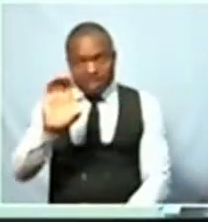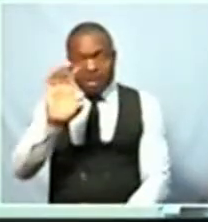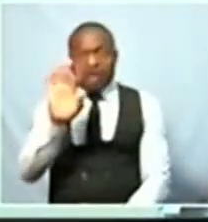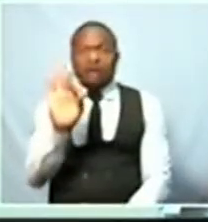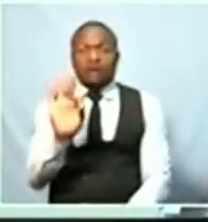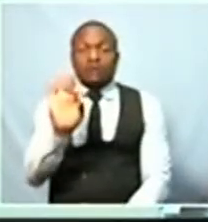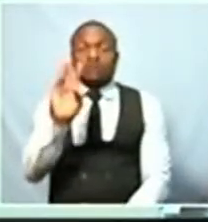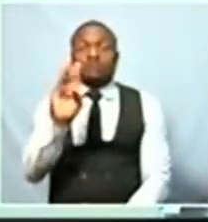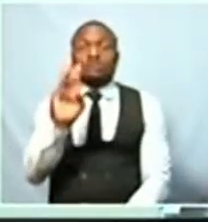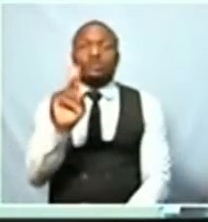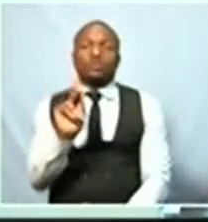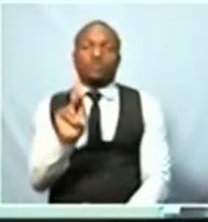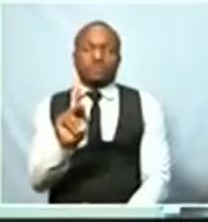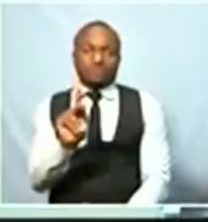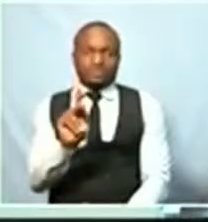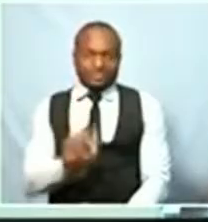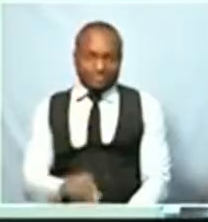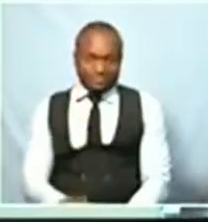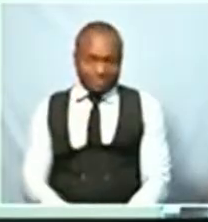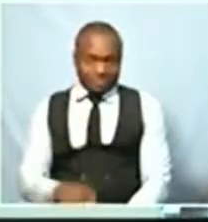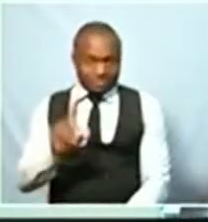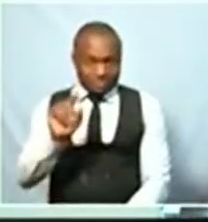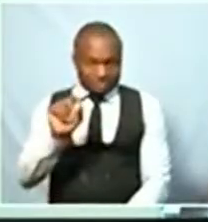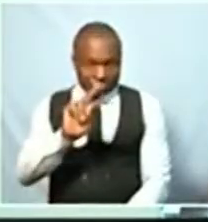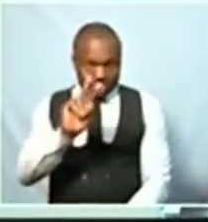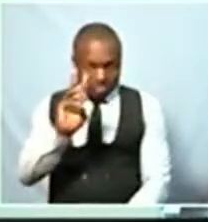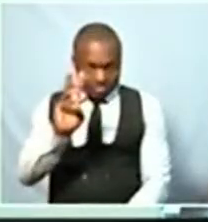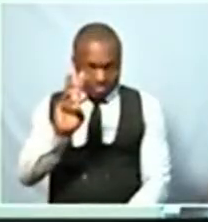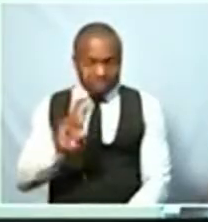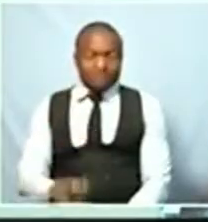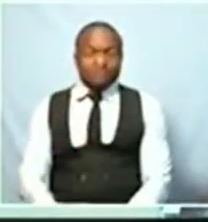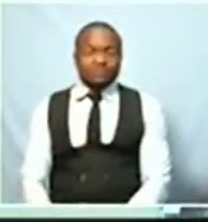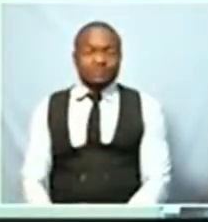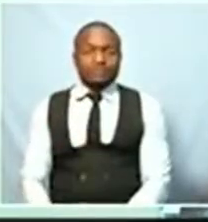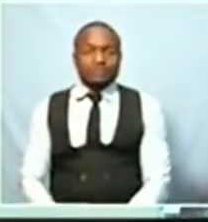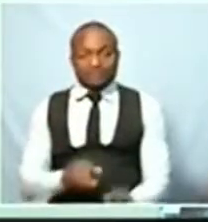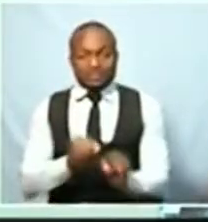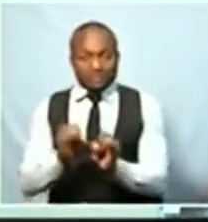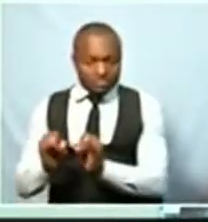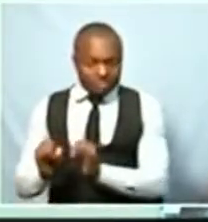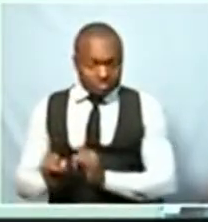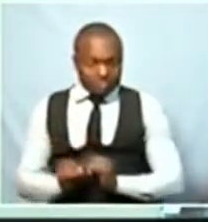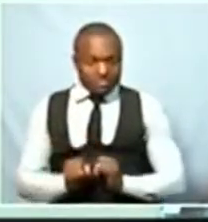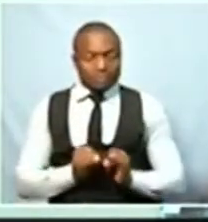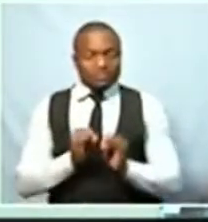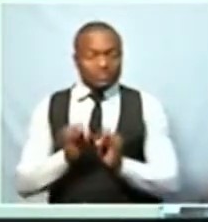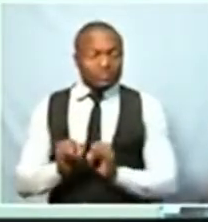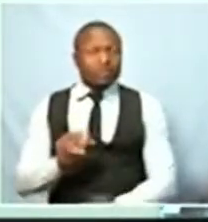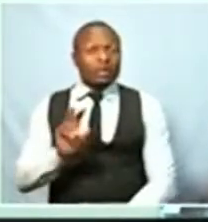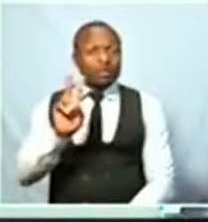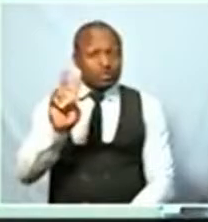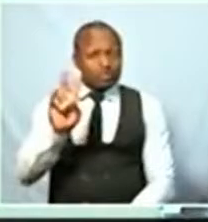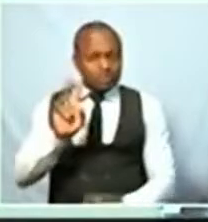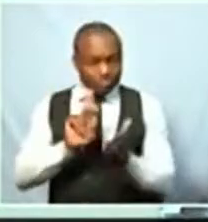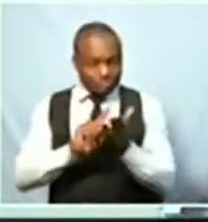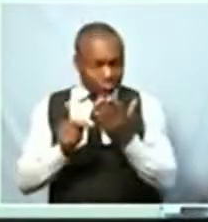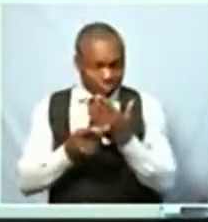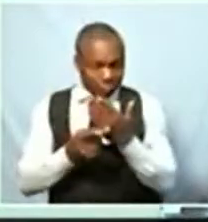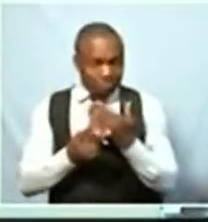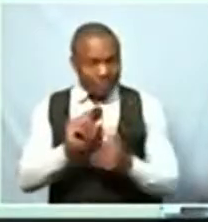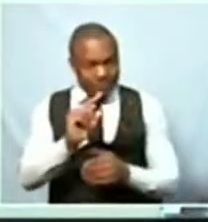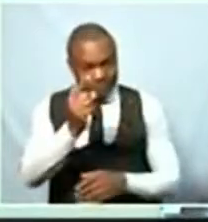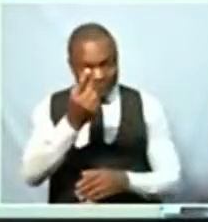248,119,696 kwacha in 2026 for the implementation of 2 programs. The